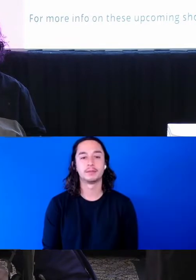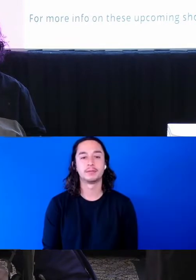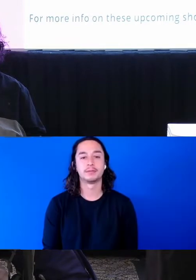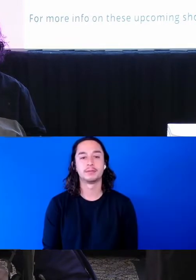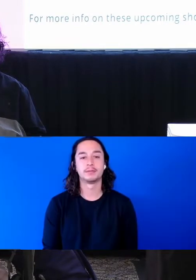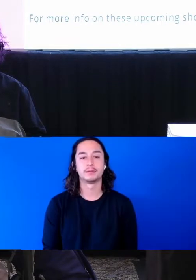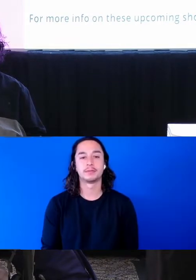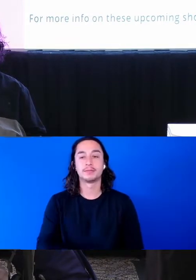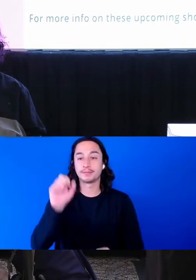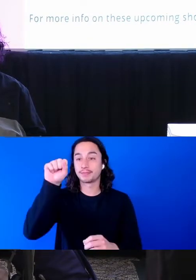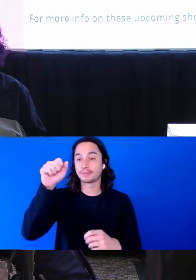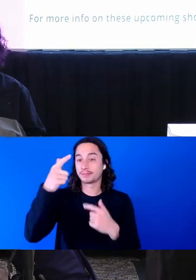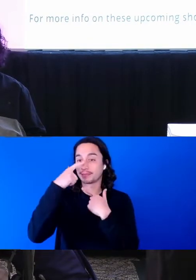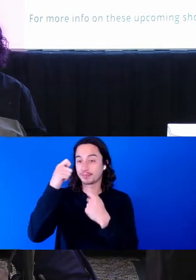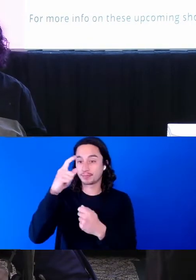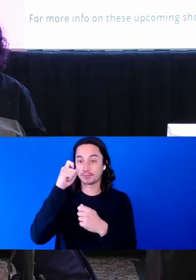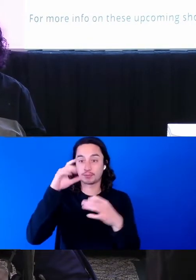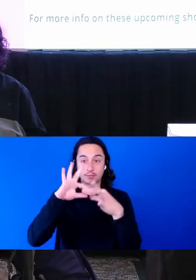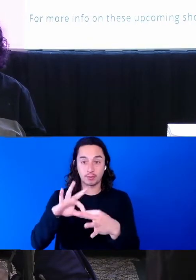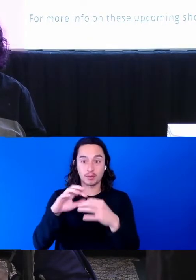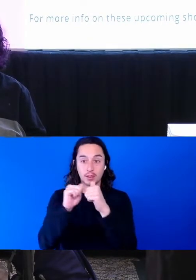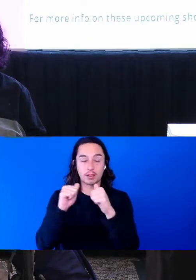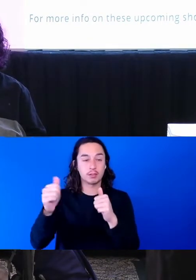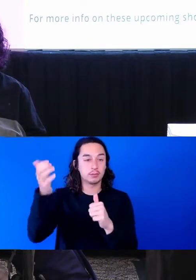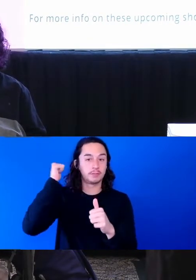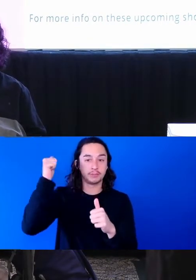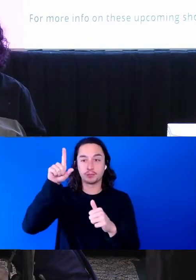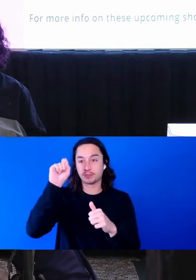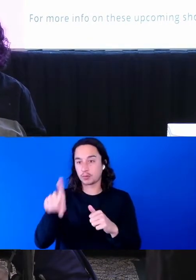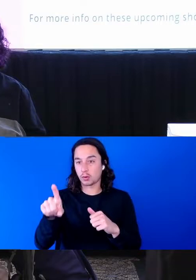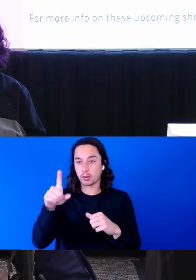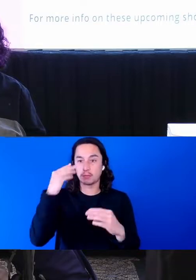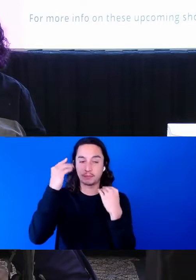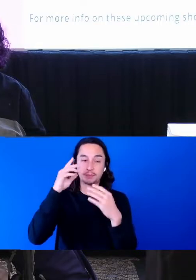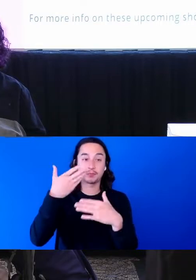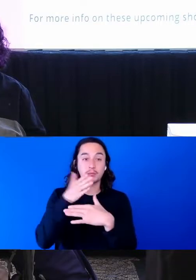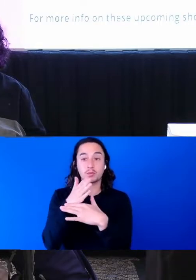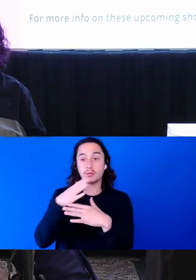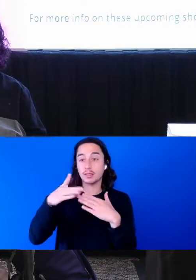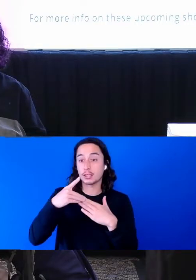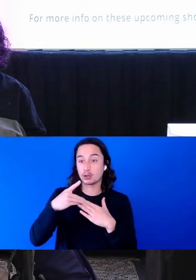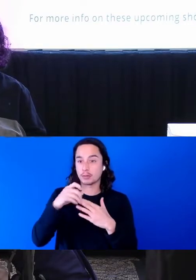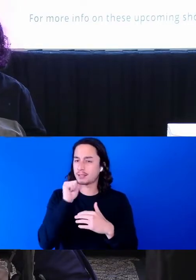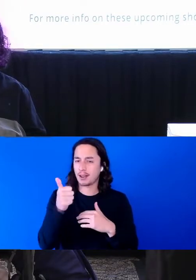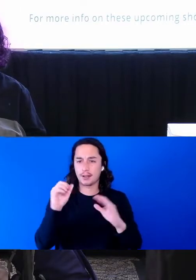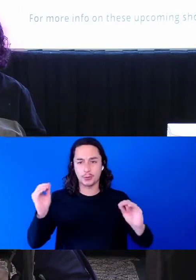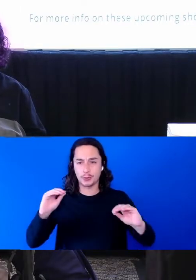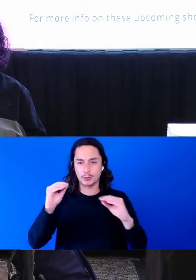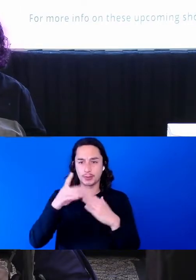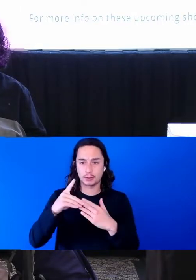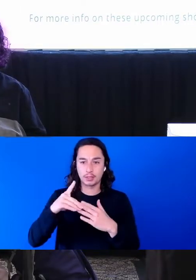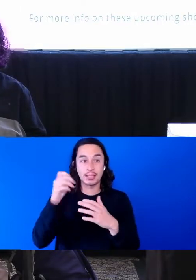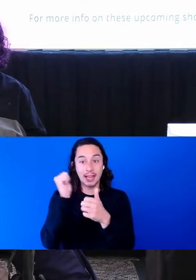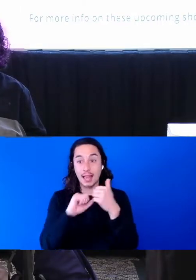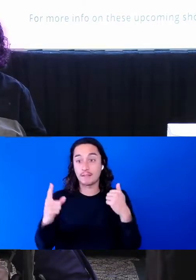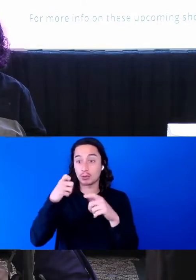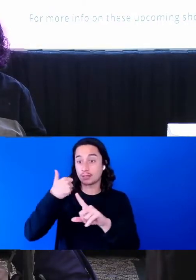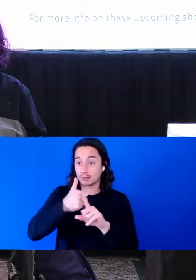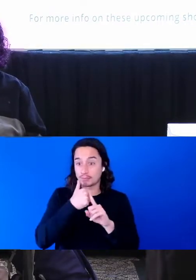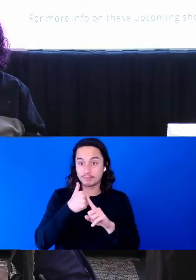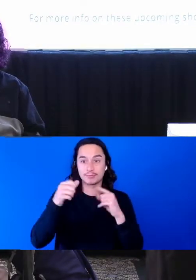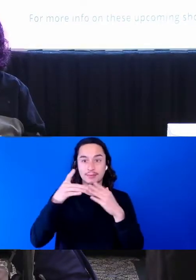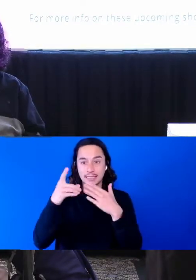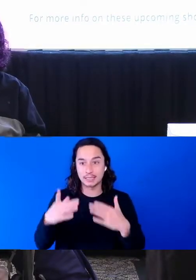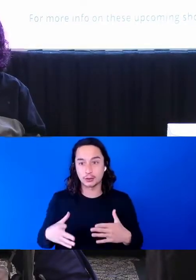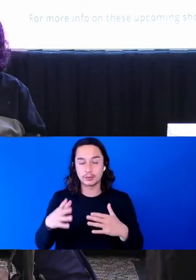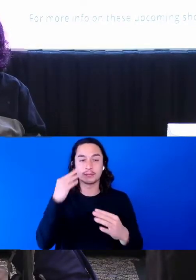what I learned from Urban Bush Women, which is like shared leadership is not no leadership. It's like everybody being a leader in their thing. And so really thinking about